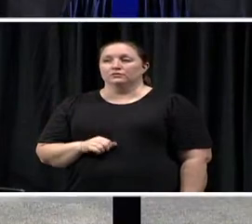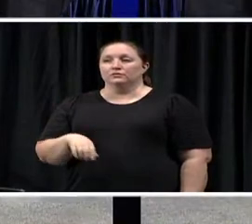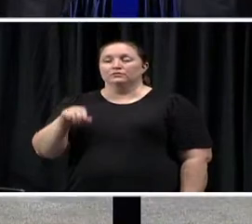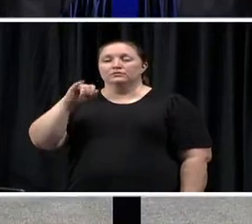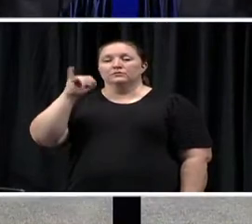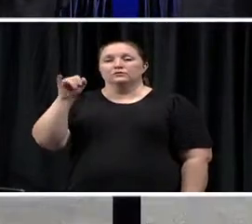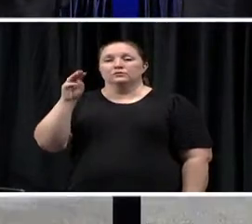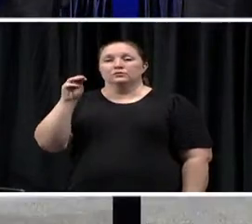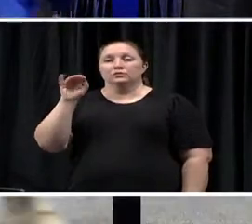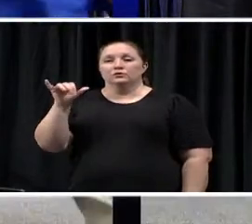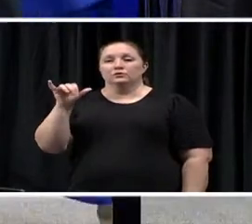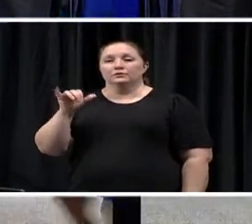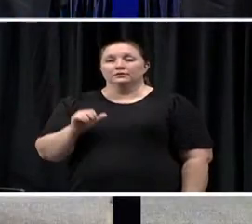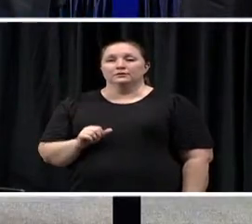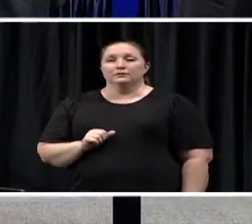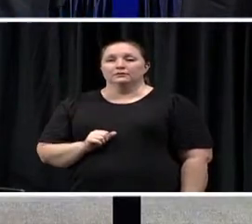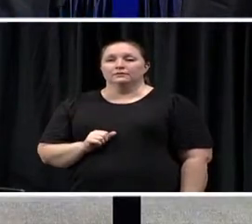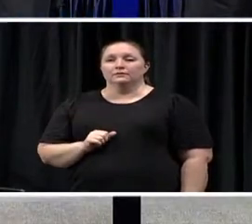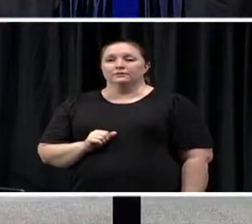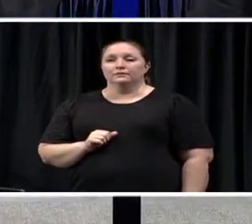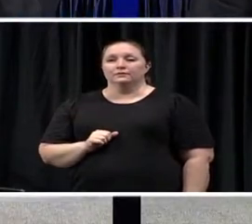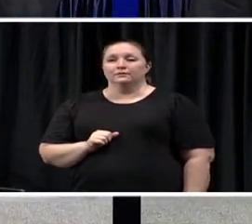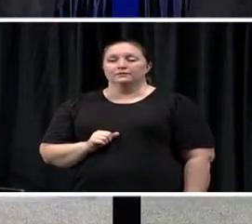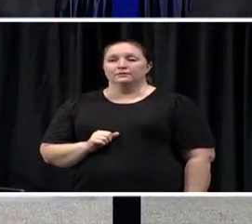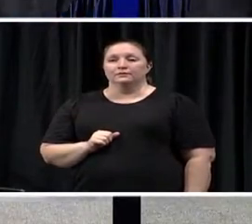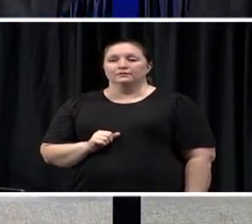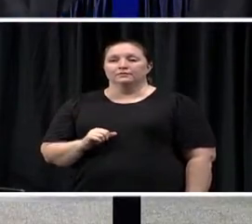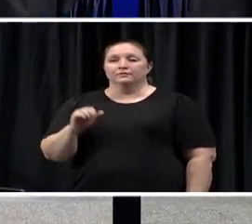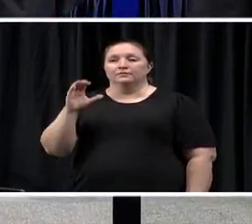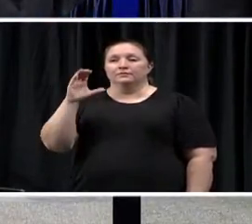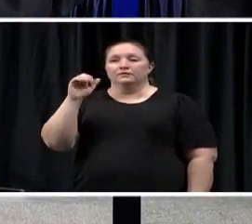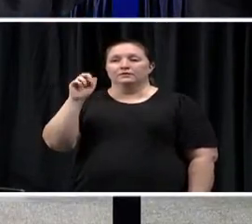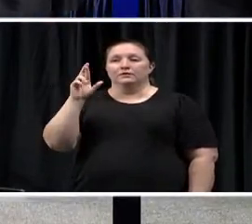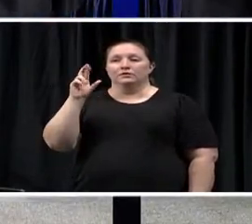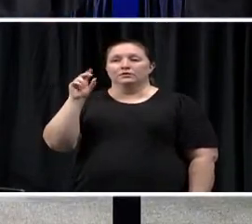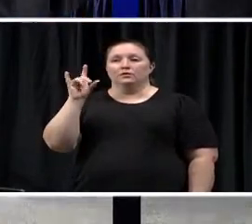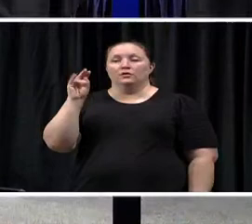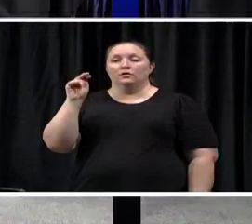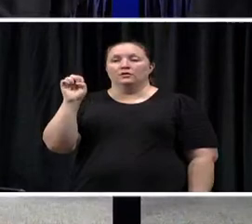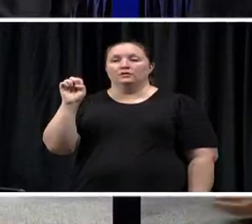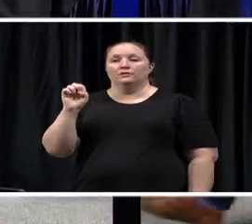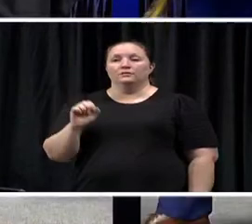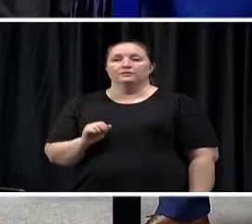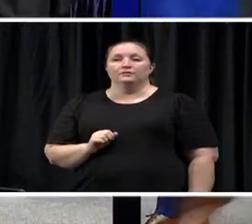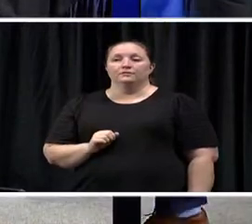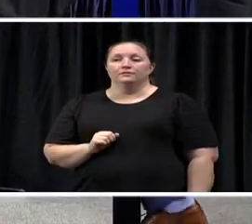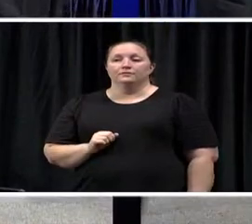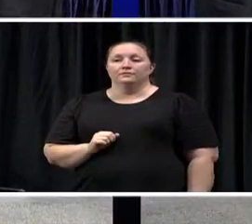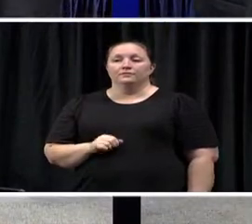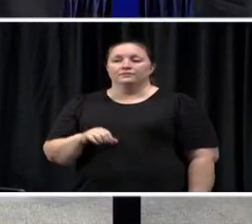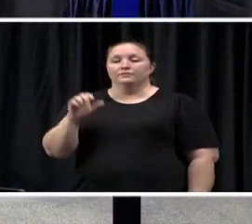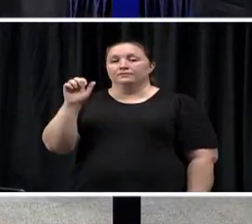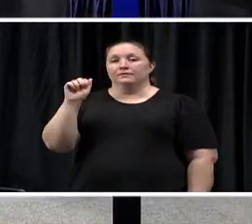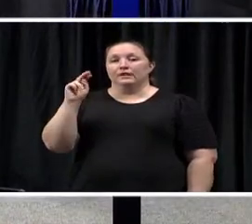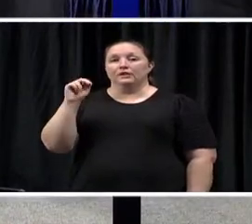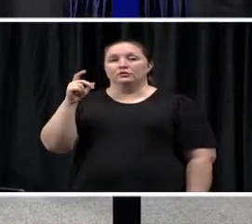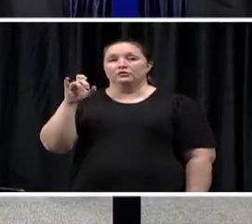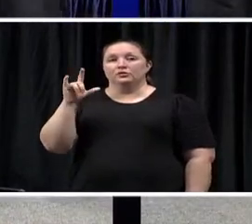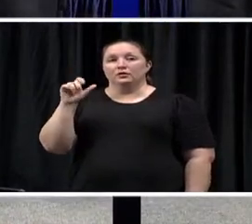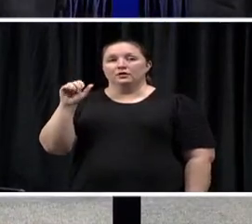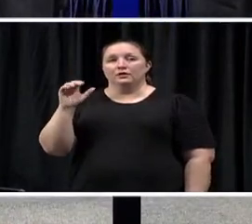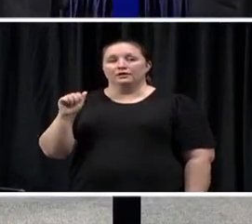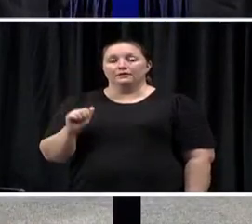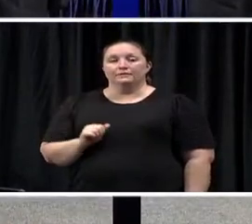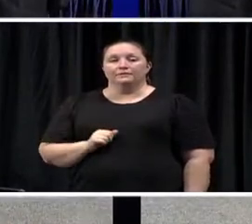Jimmy Anthony Obando Jr. Caroline Kaywood Overman. Angelica Catherine